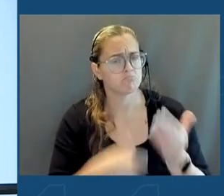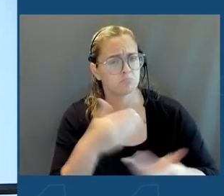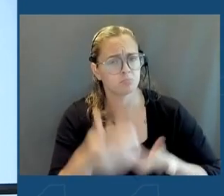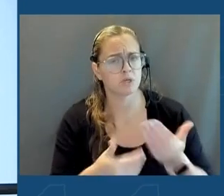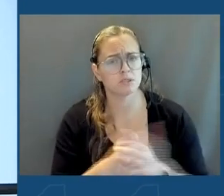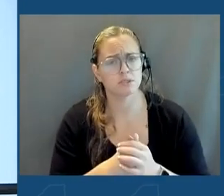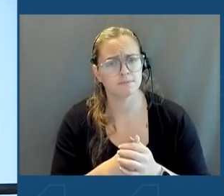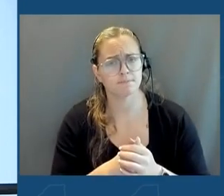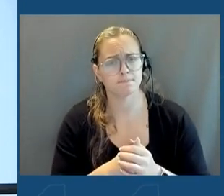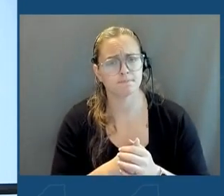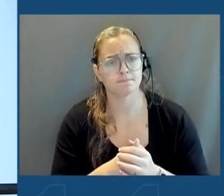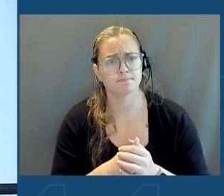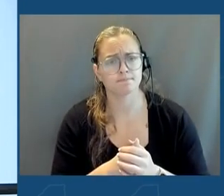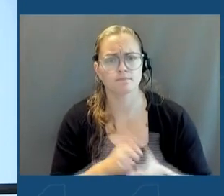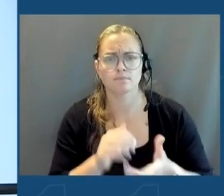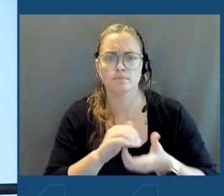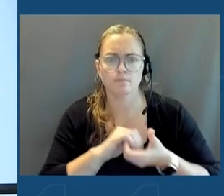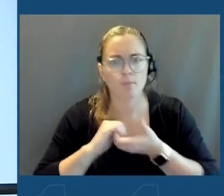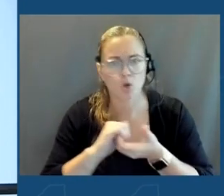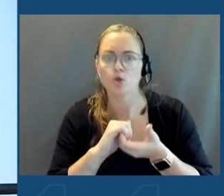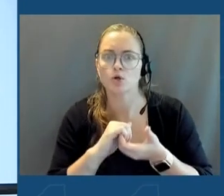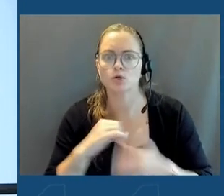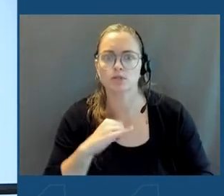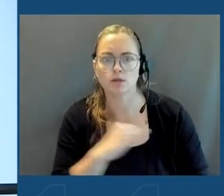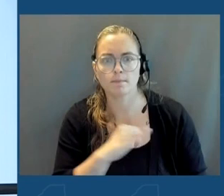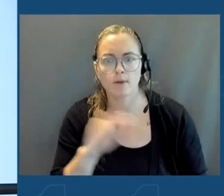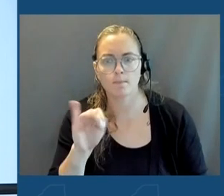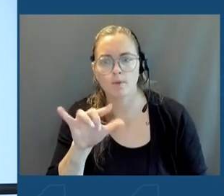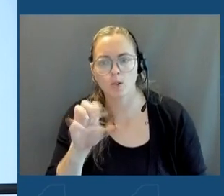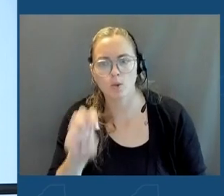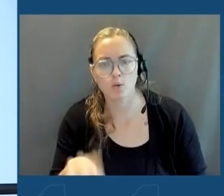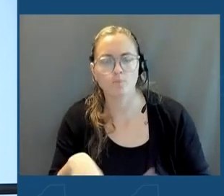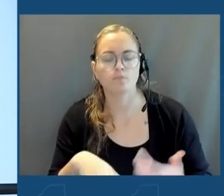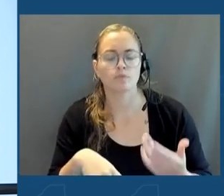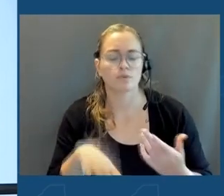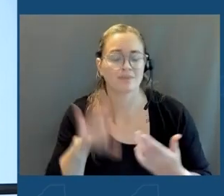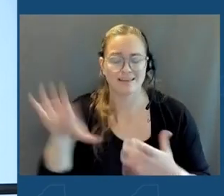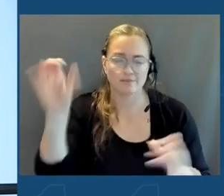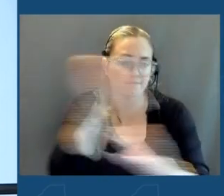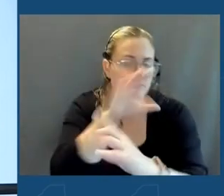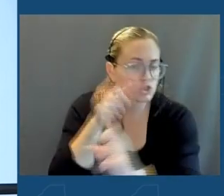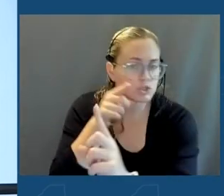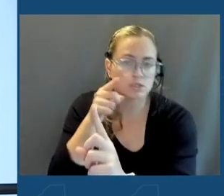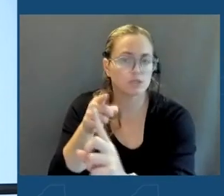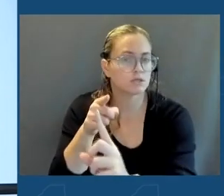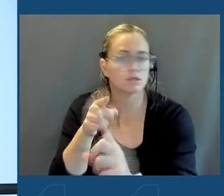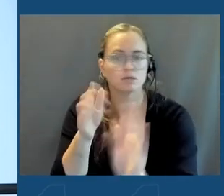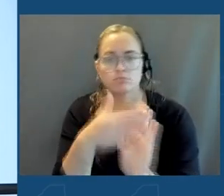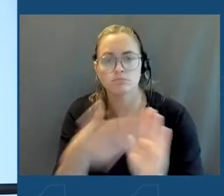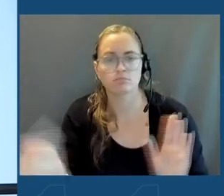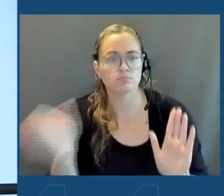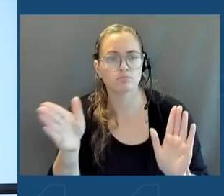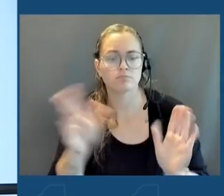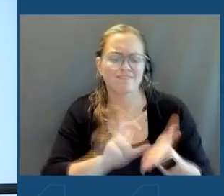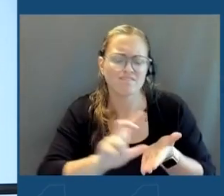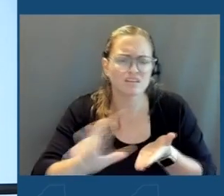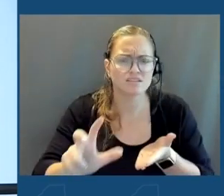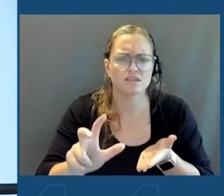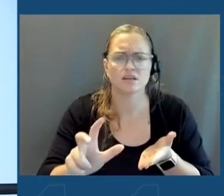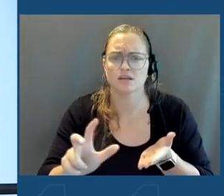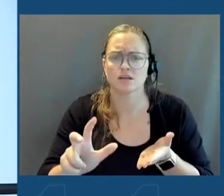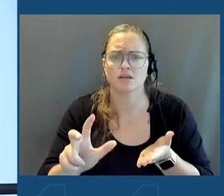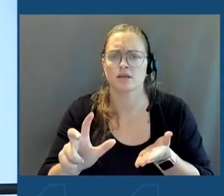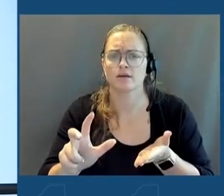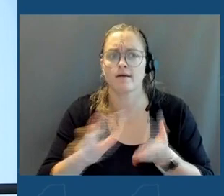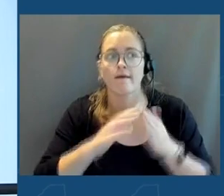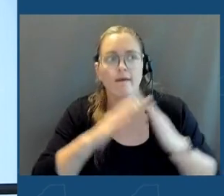that partners like Mayor Barlow and the vision that he has across investing in